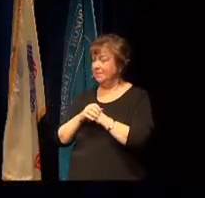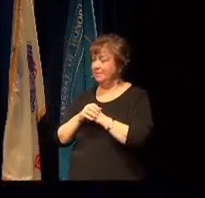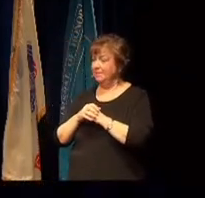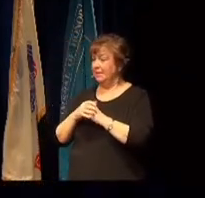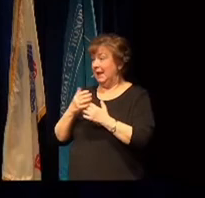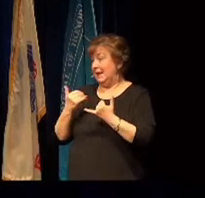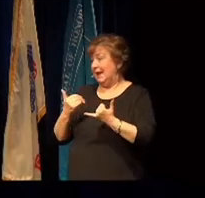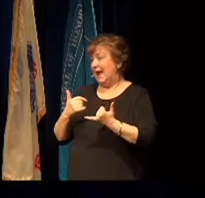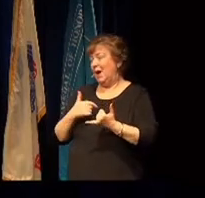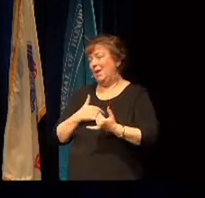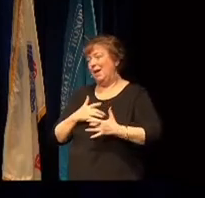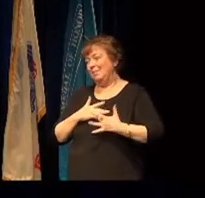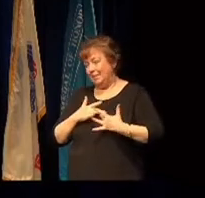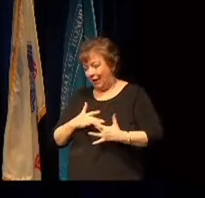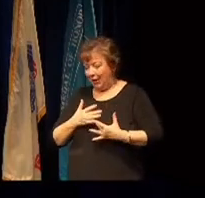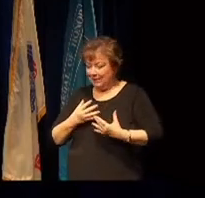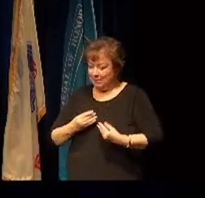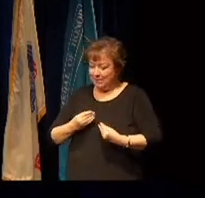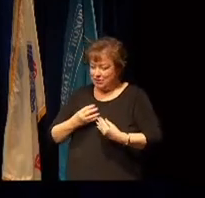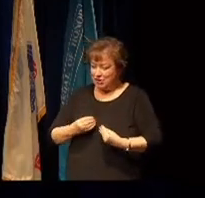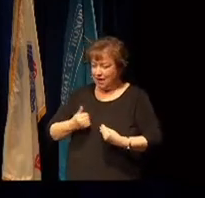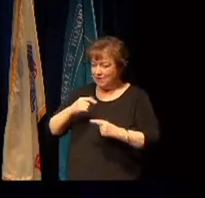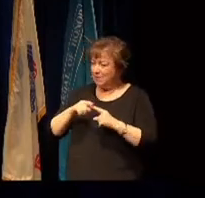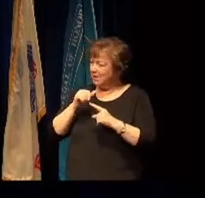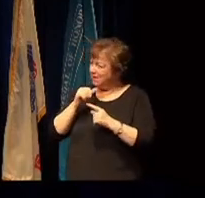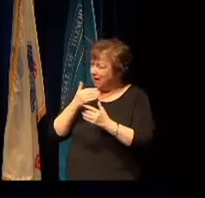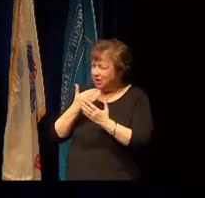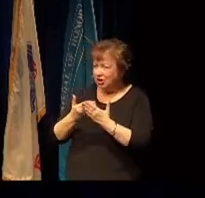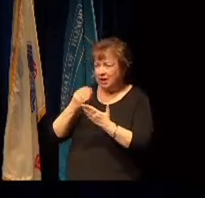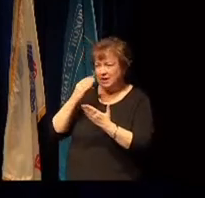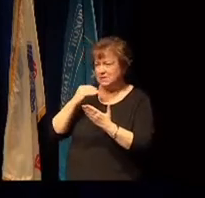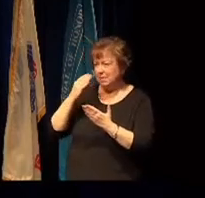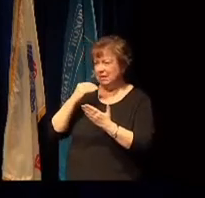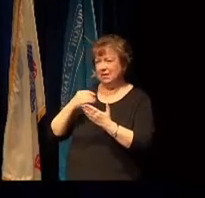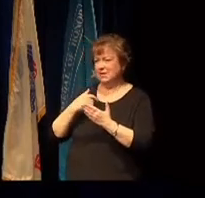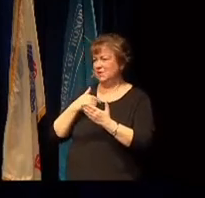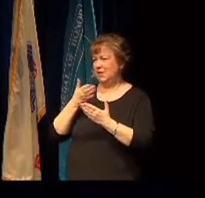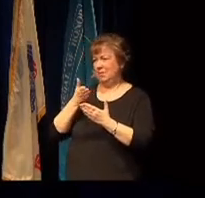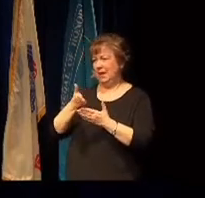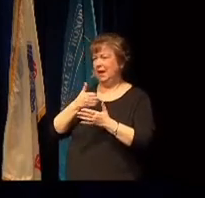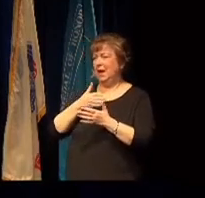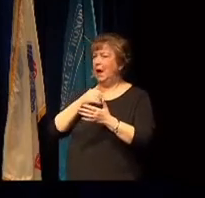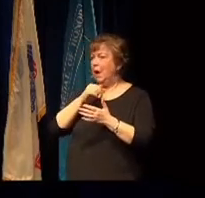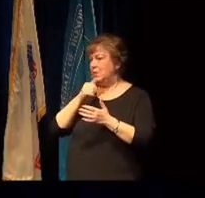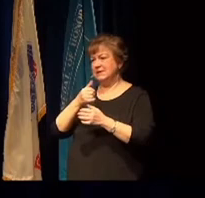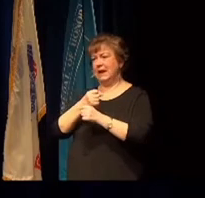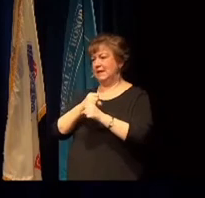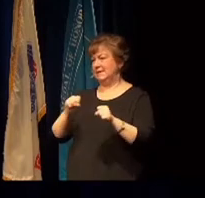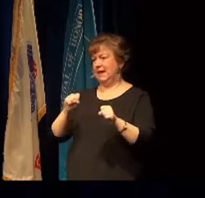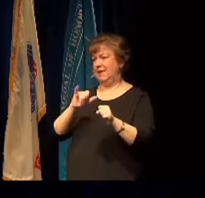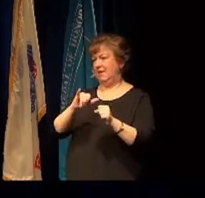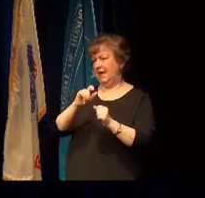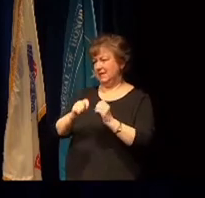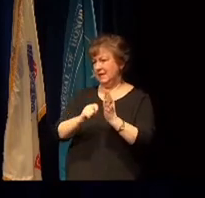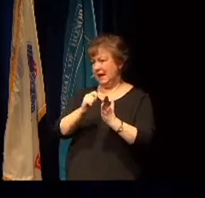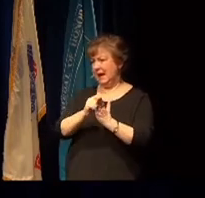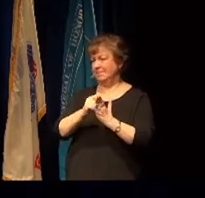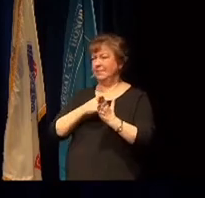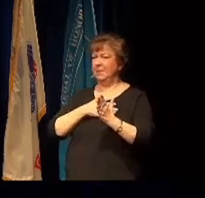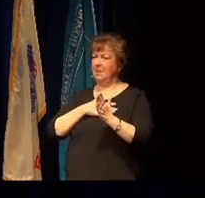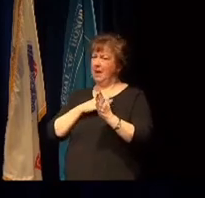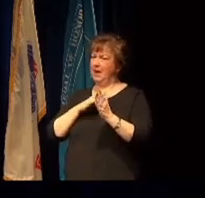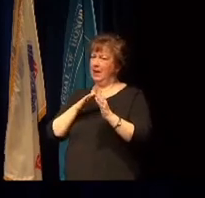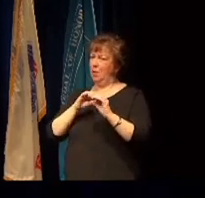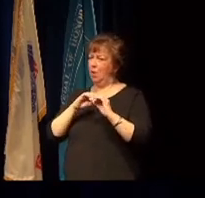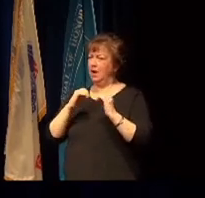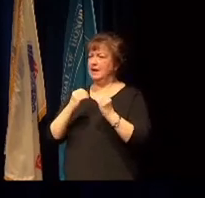go back now, but it was not a good experience. My experience in the organization with the Marine Corps, I was with